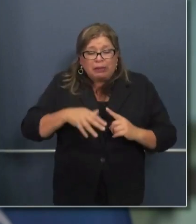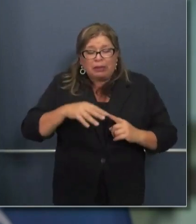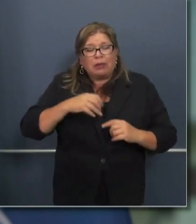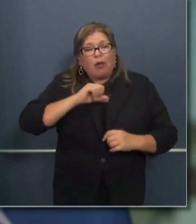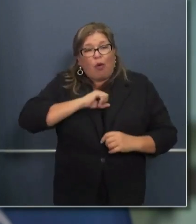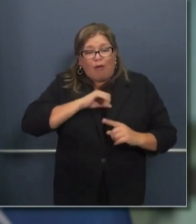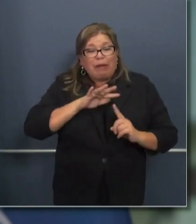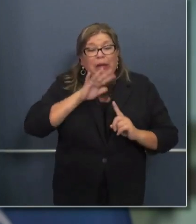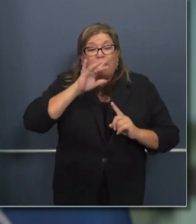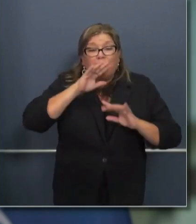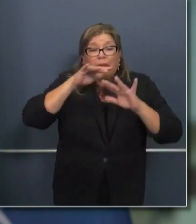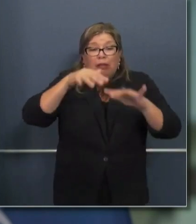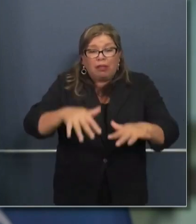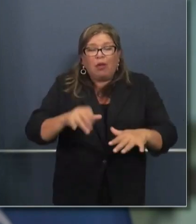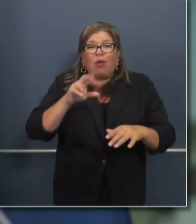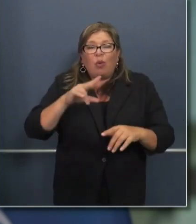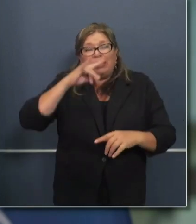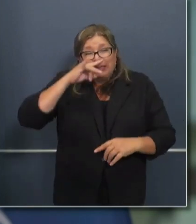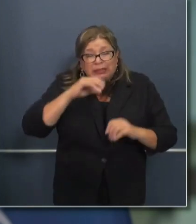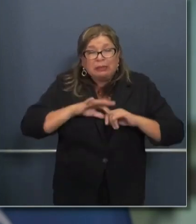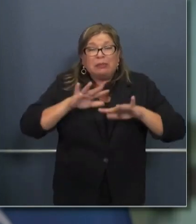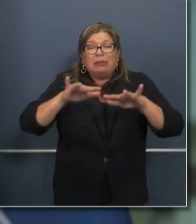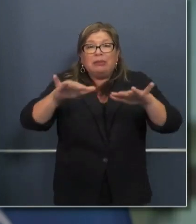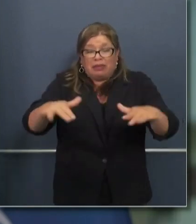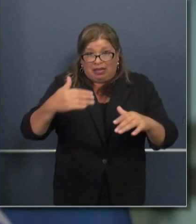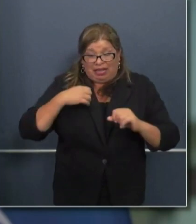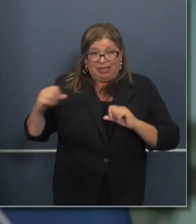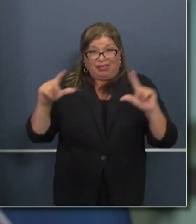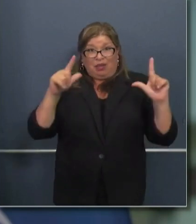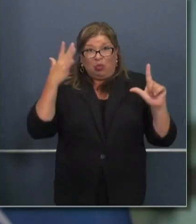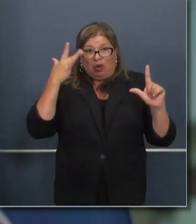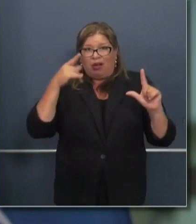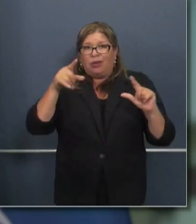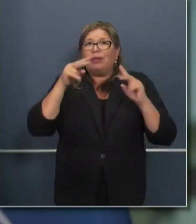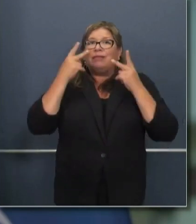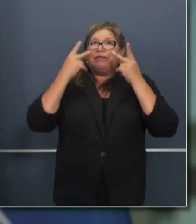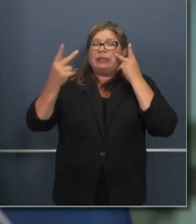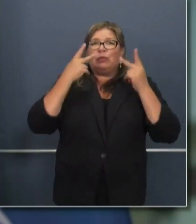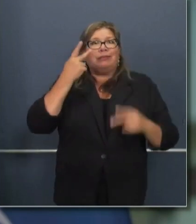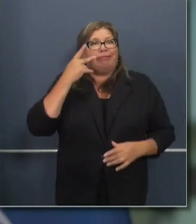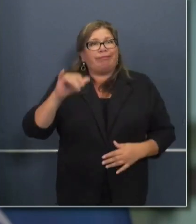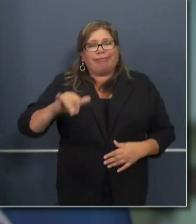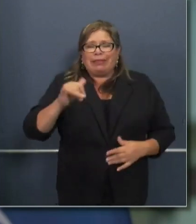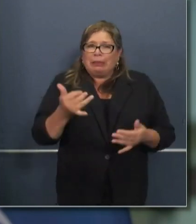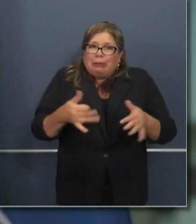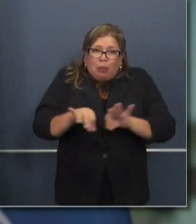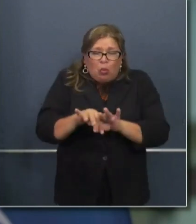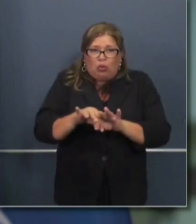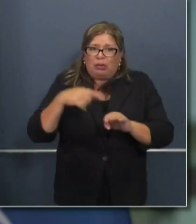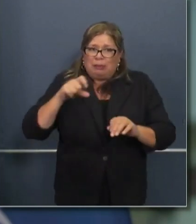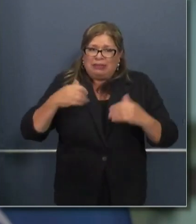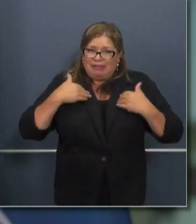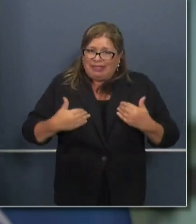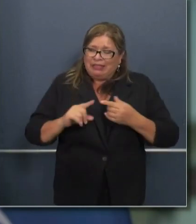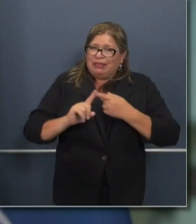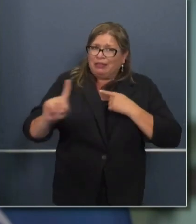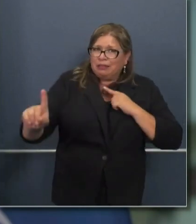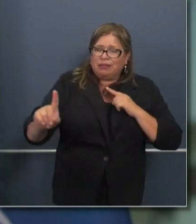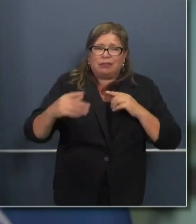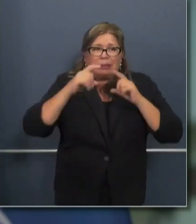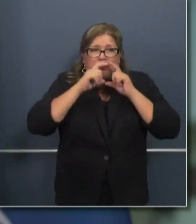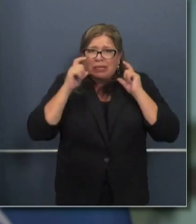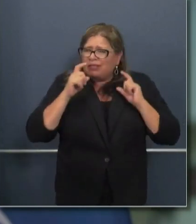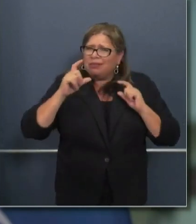the encouragement to have you and others participate in doing the same. But beyond that, the state